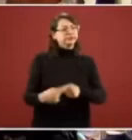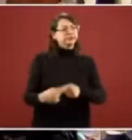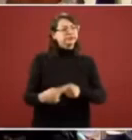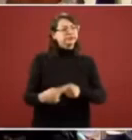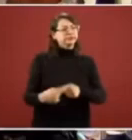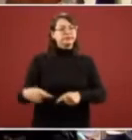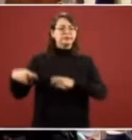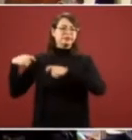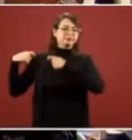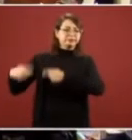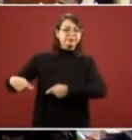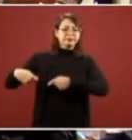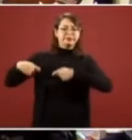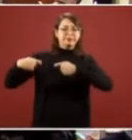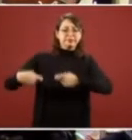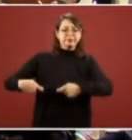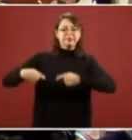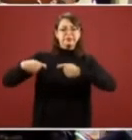were inherited.